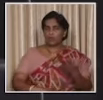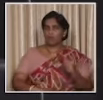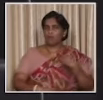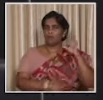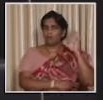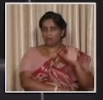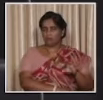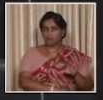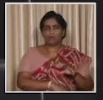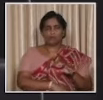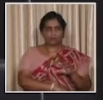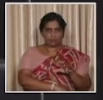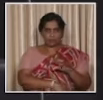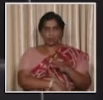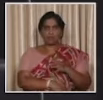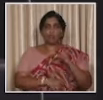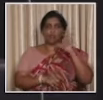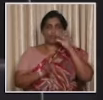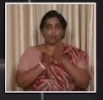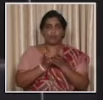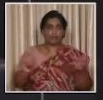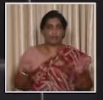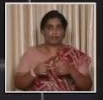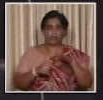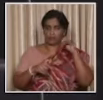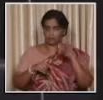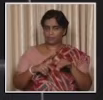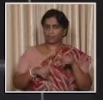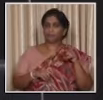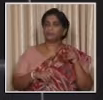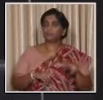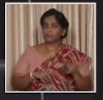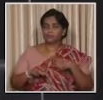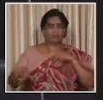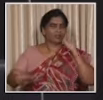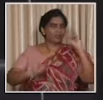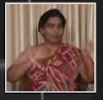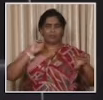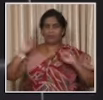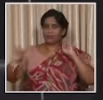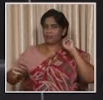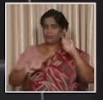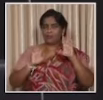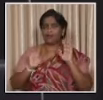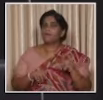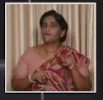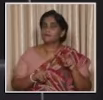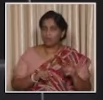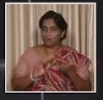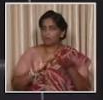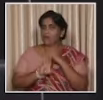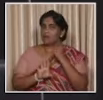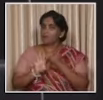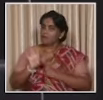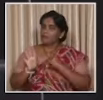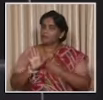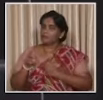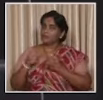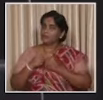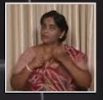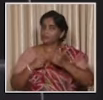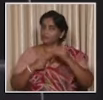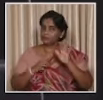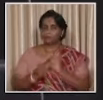Colombo port. It's strewn all over the place for the past several years. As